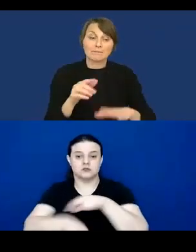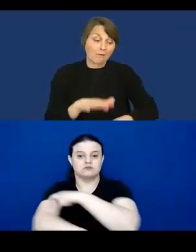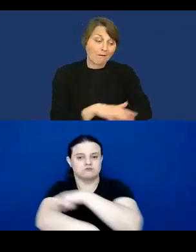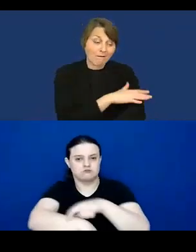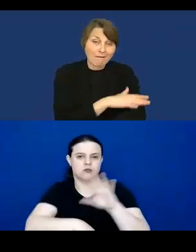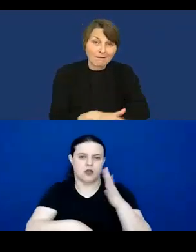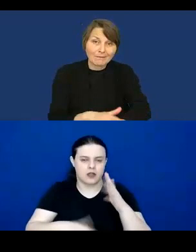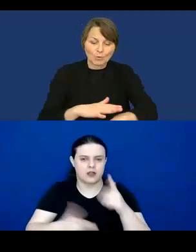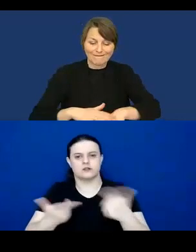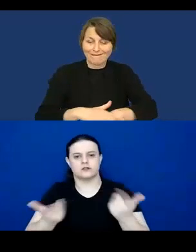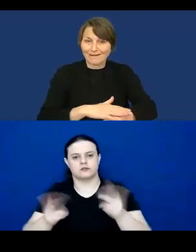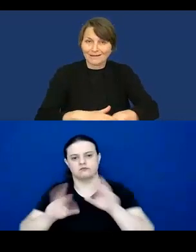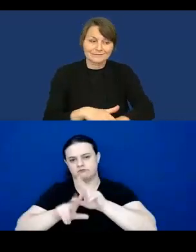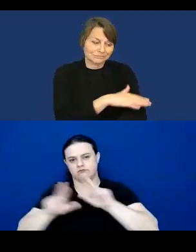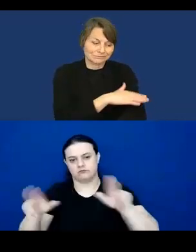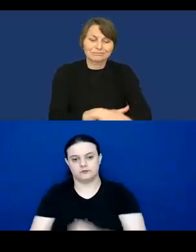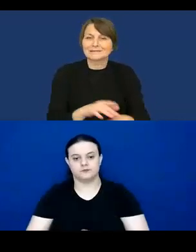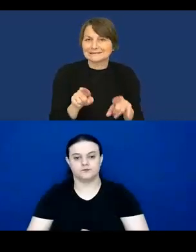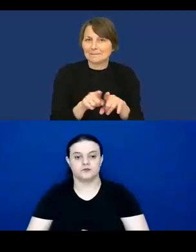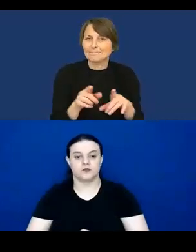is this anisotropy.